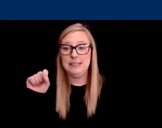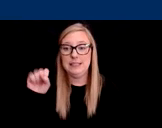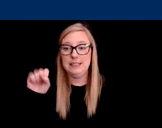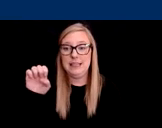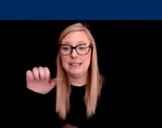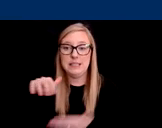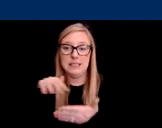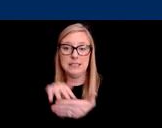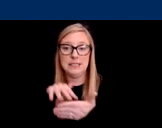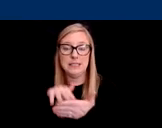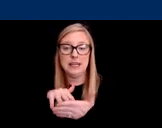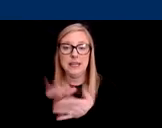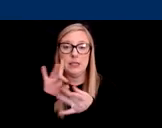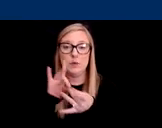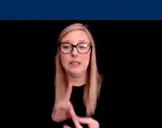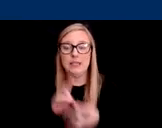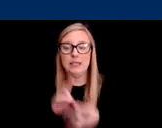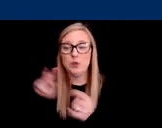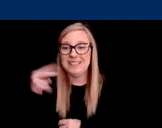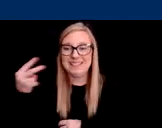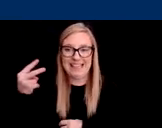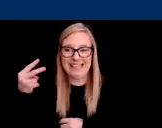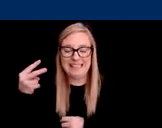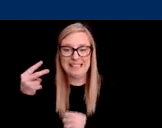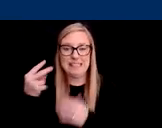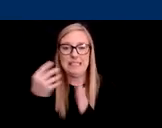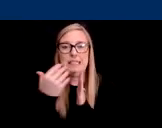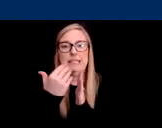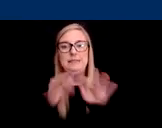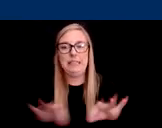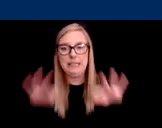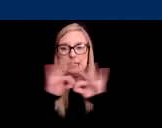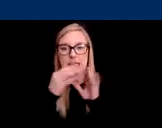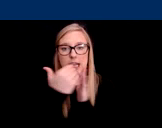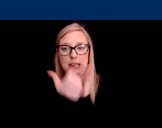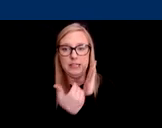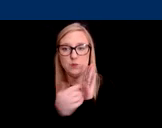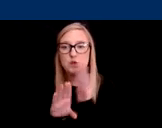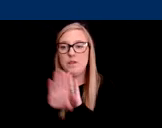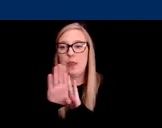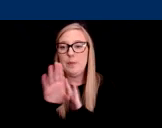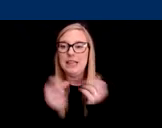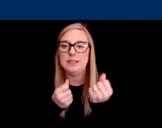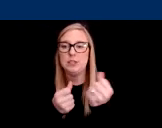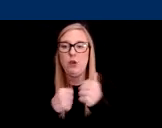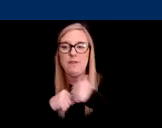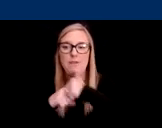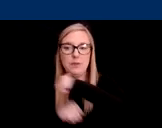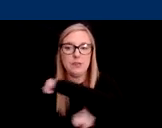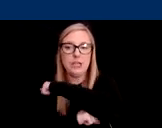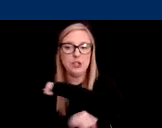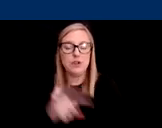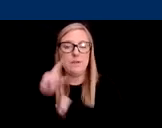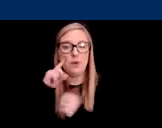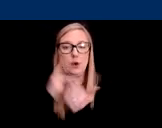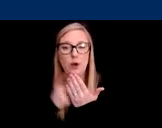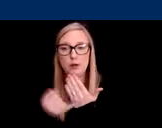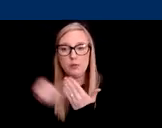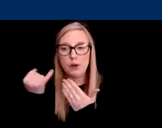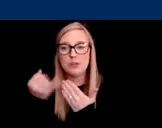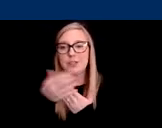on the second key lesson here, which is building a solid foundation for our projects and our